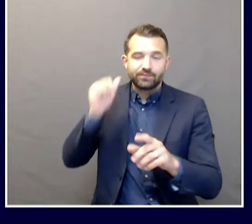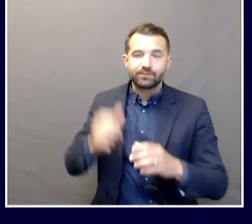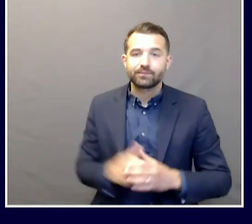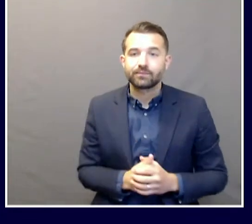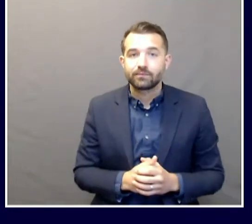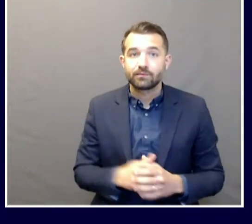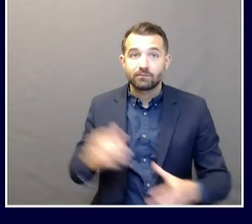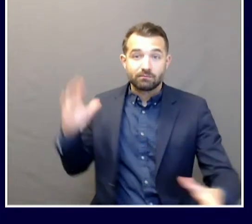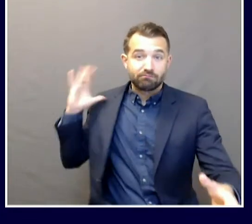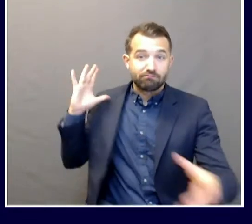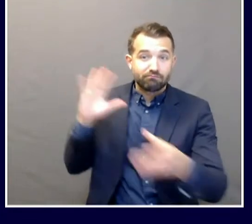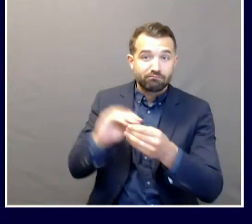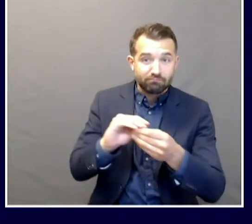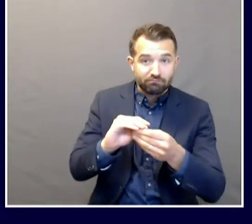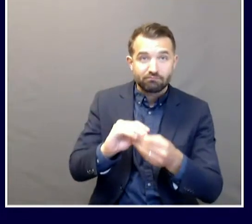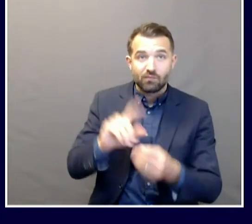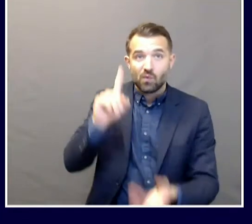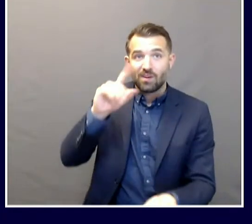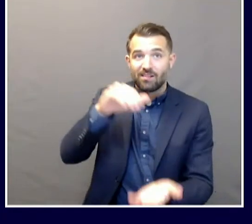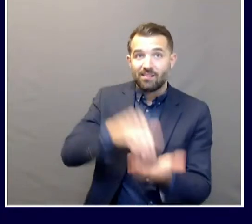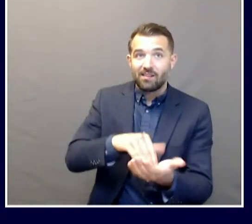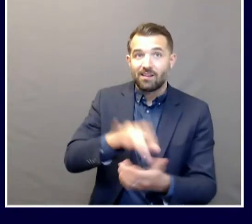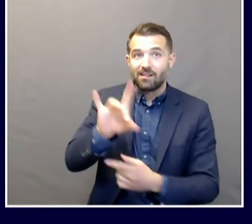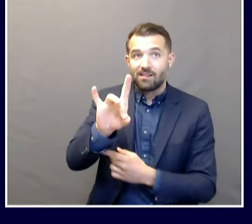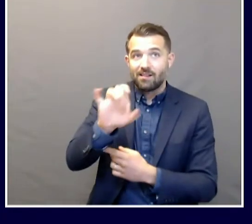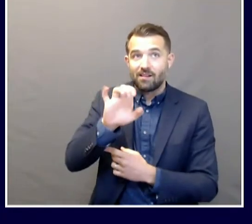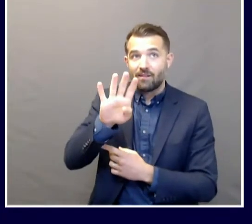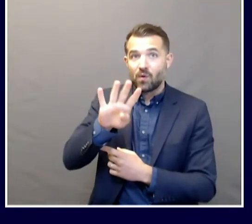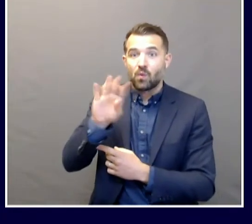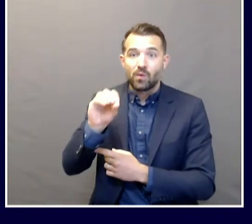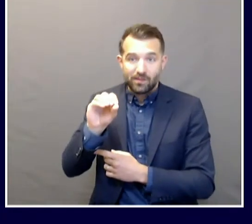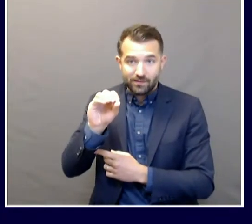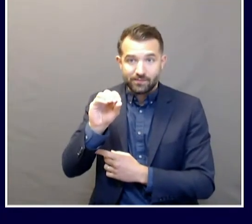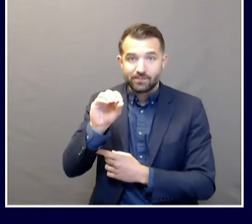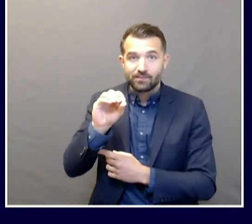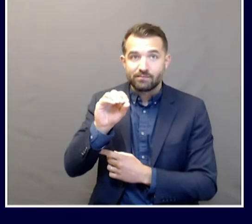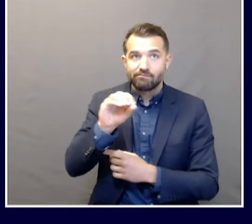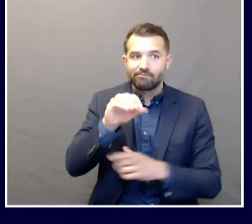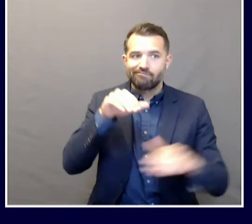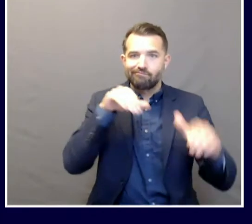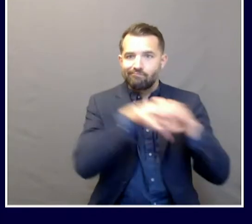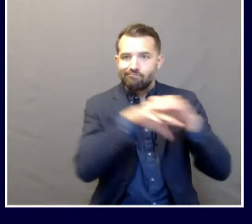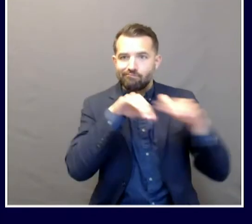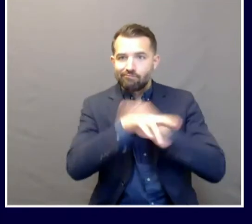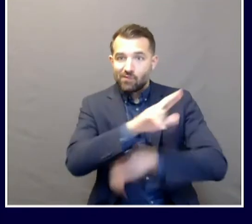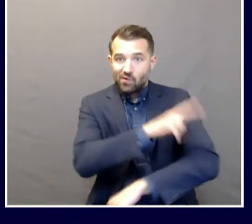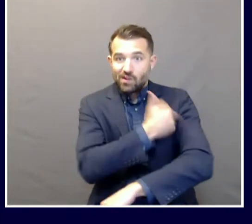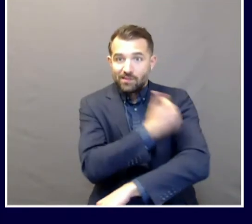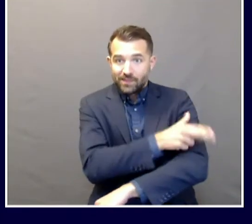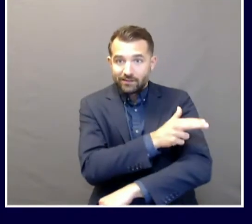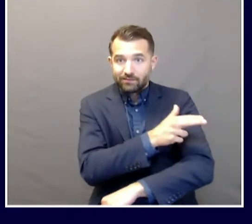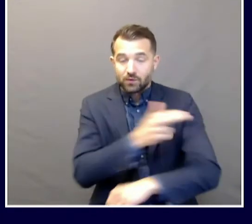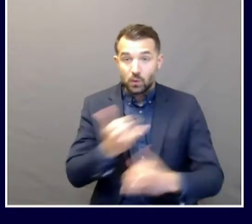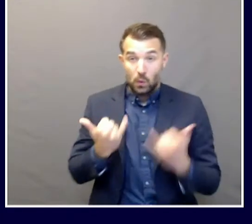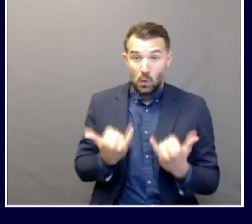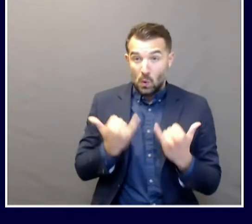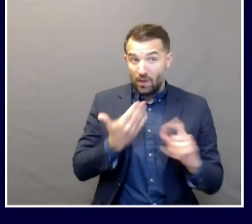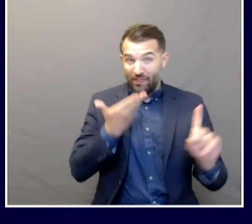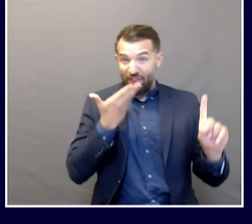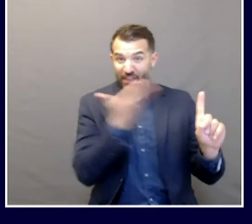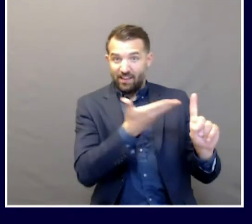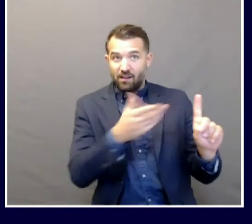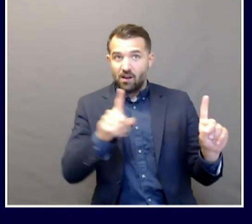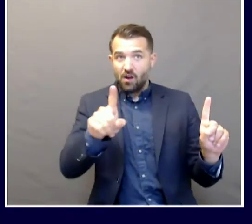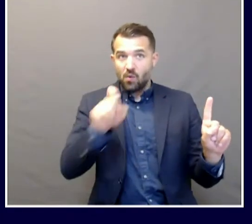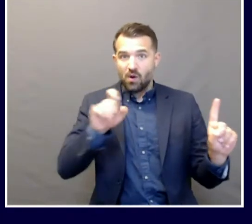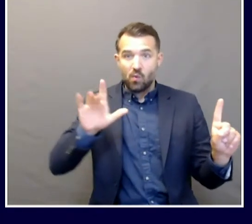Cumulatively, 1,840 people have been hospitalized, and right now, 125 people are